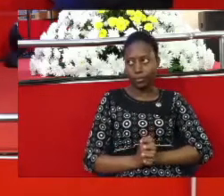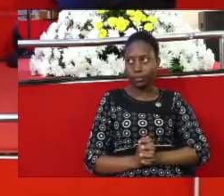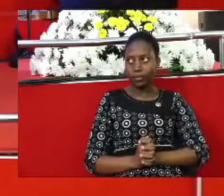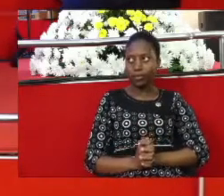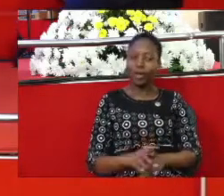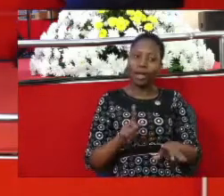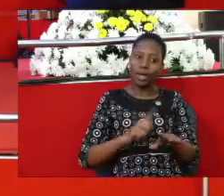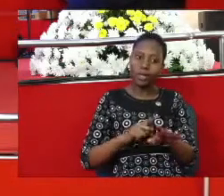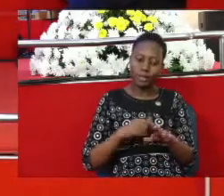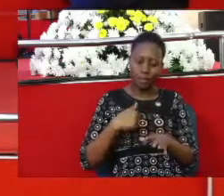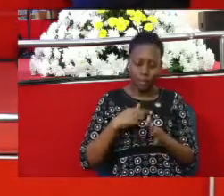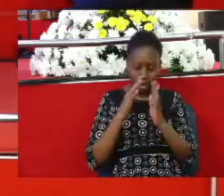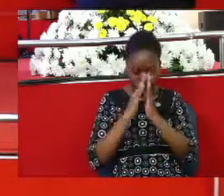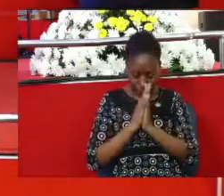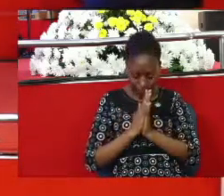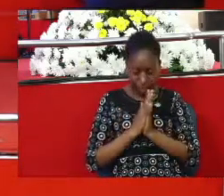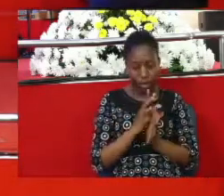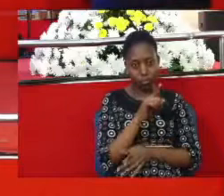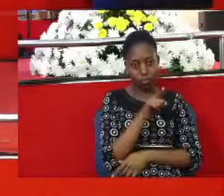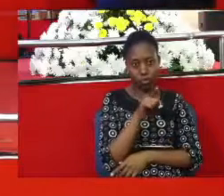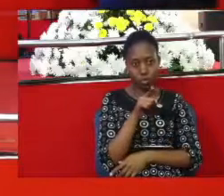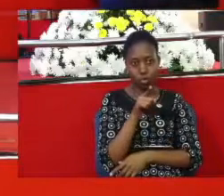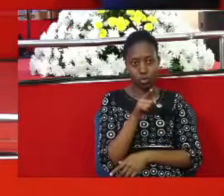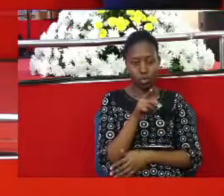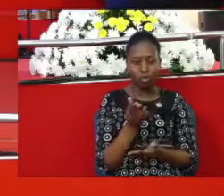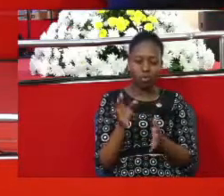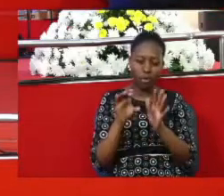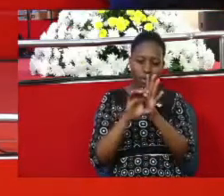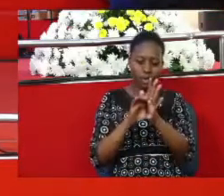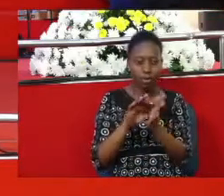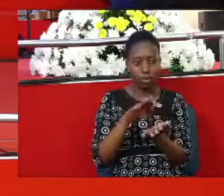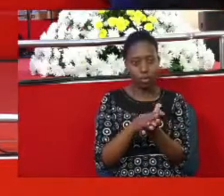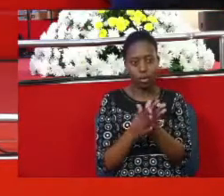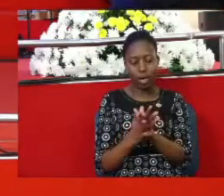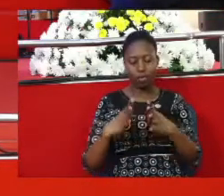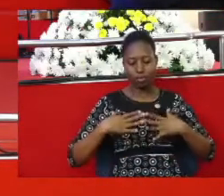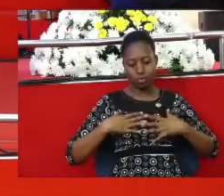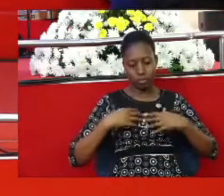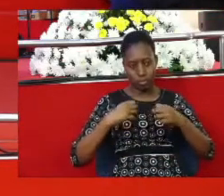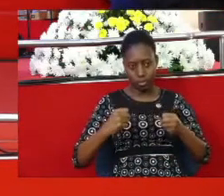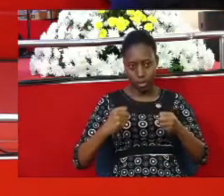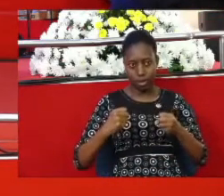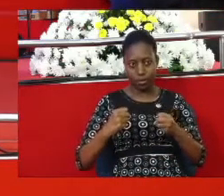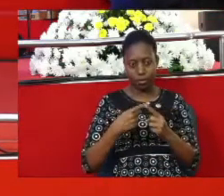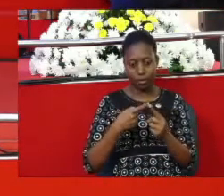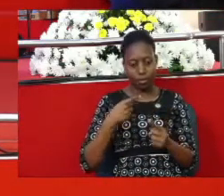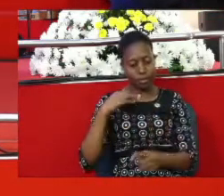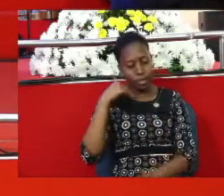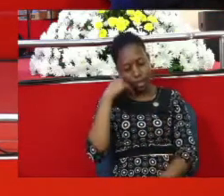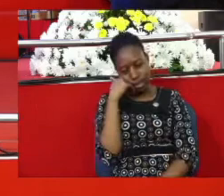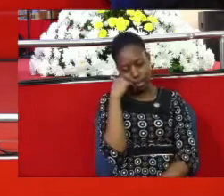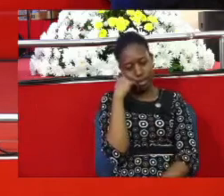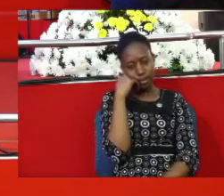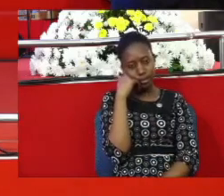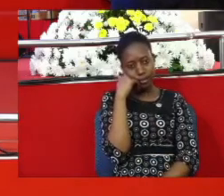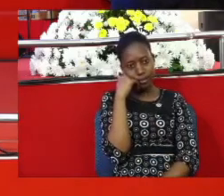it's up to you. It's not me. It's up to you. So you came and I prayed for you to get healed. Now,